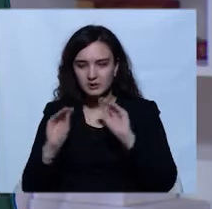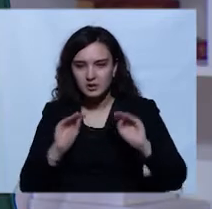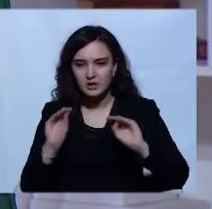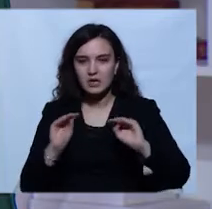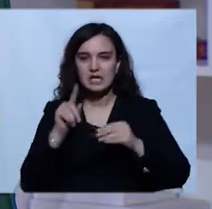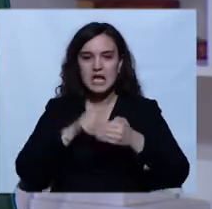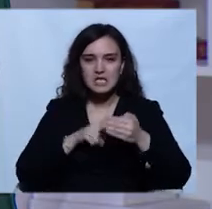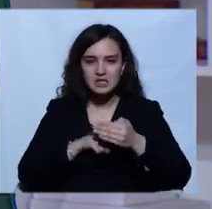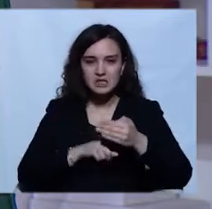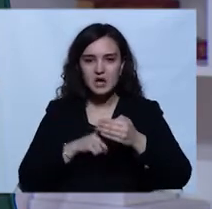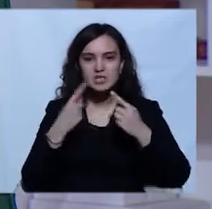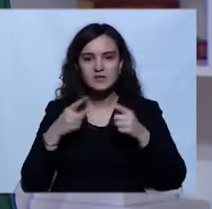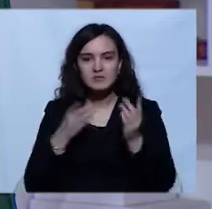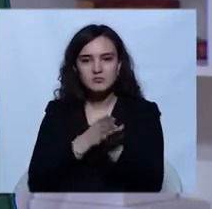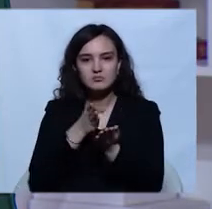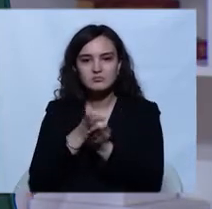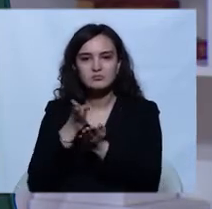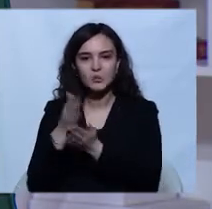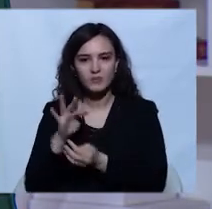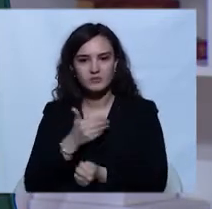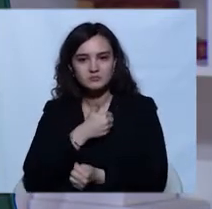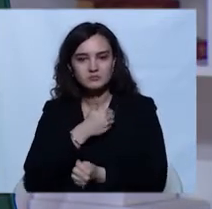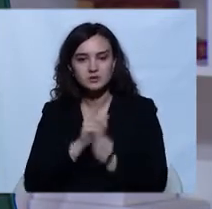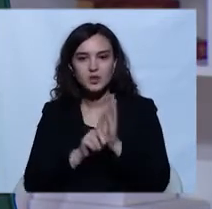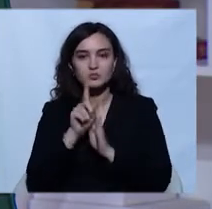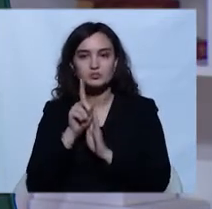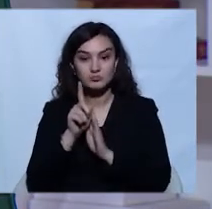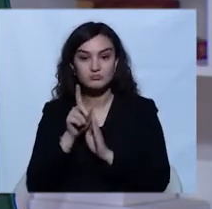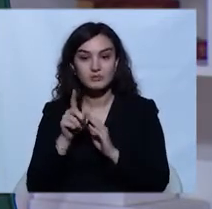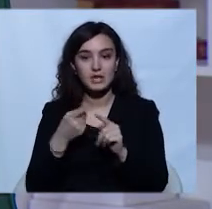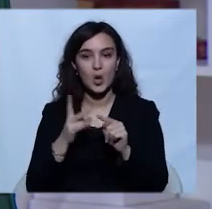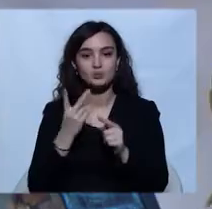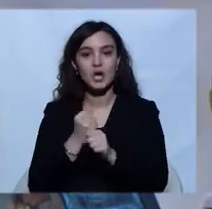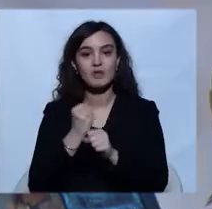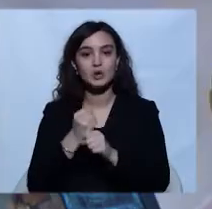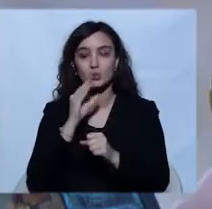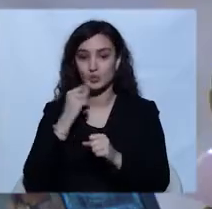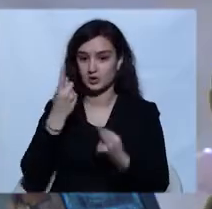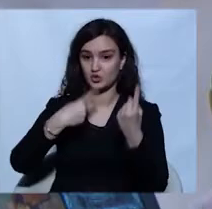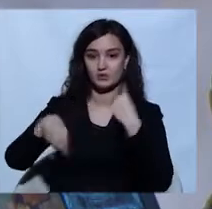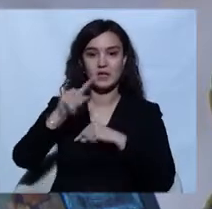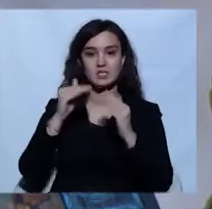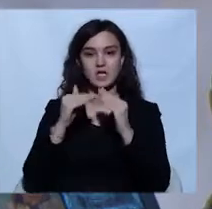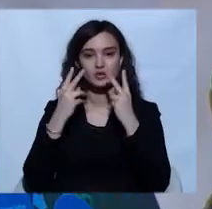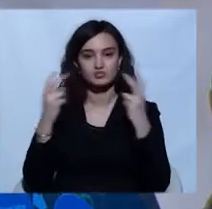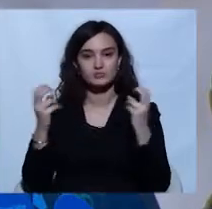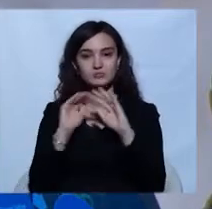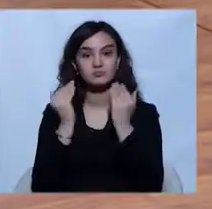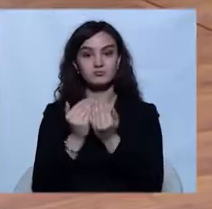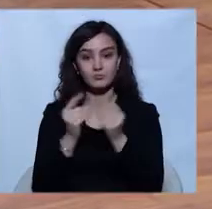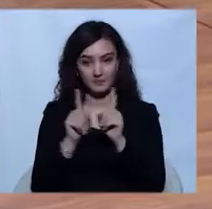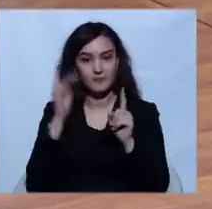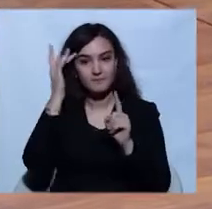religion. So it's interesting. What are we going to do during our isolation? Indeed. But that is